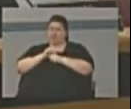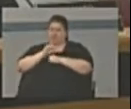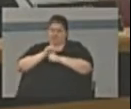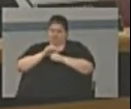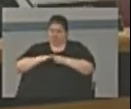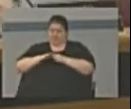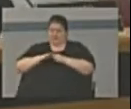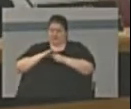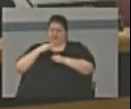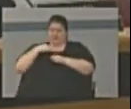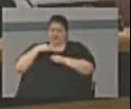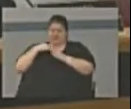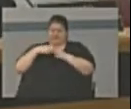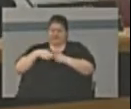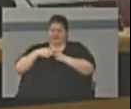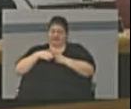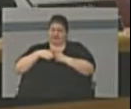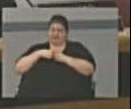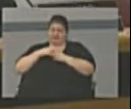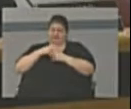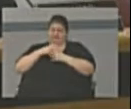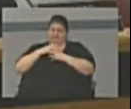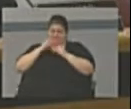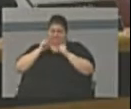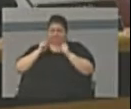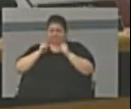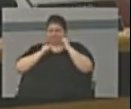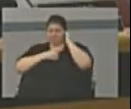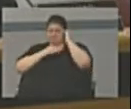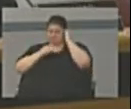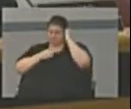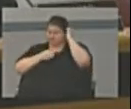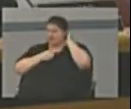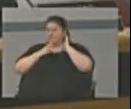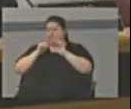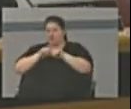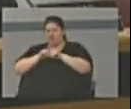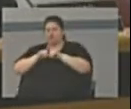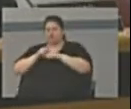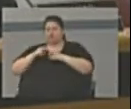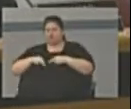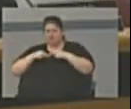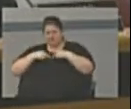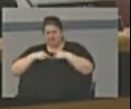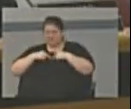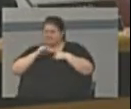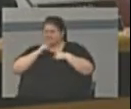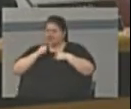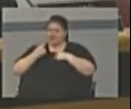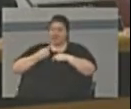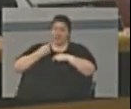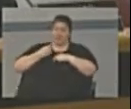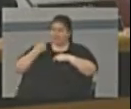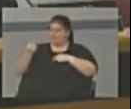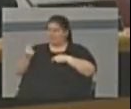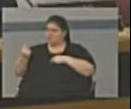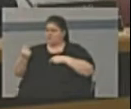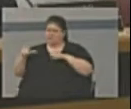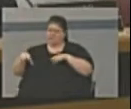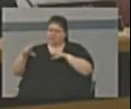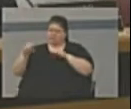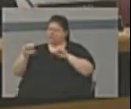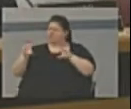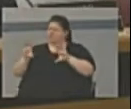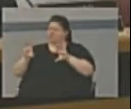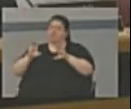elected officials. No one person can do it alone. It's not them against us. It's not me against you. It's about